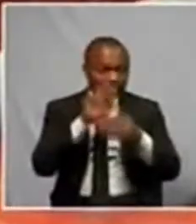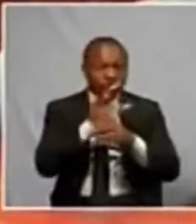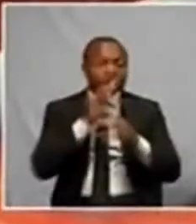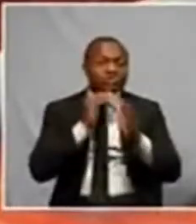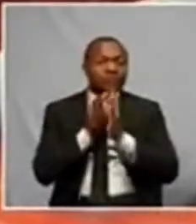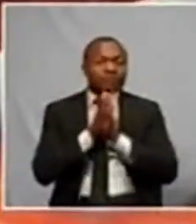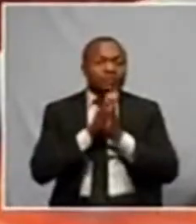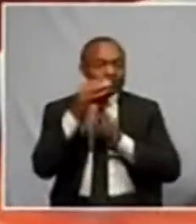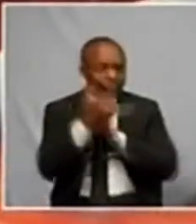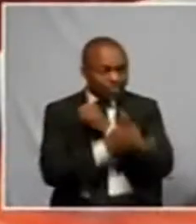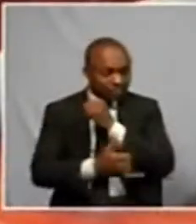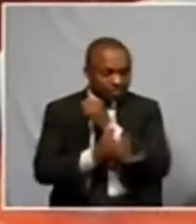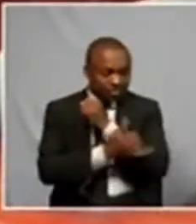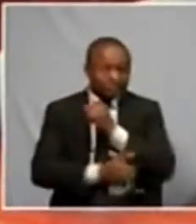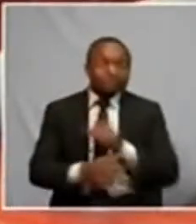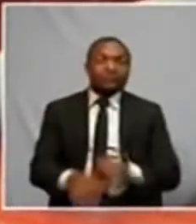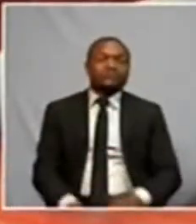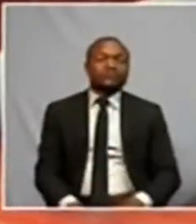And Chair,